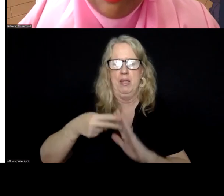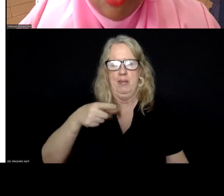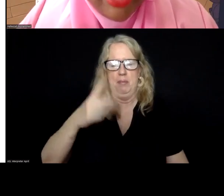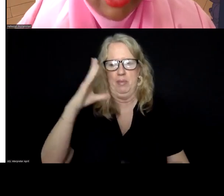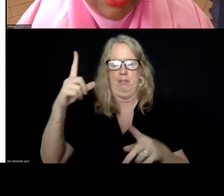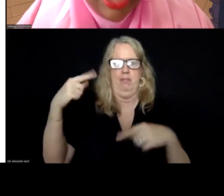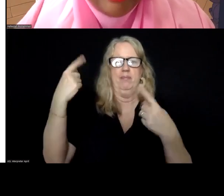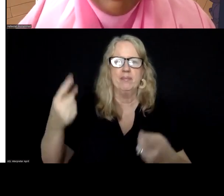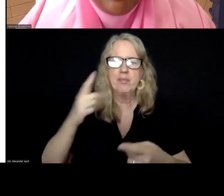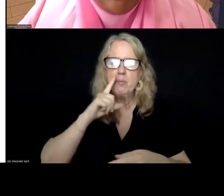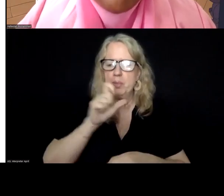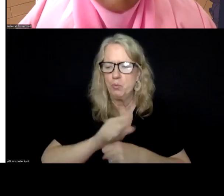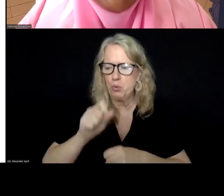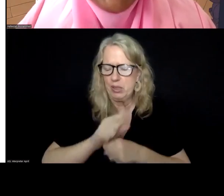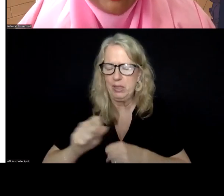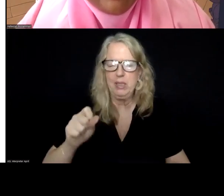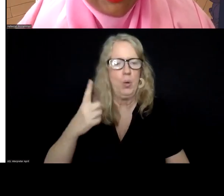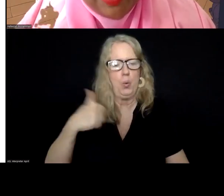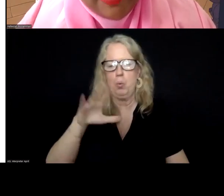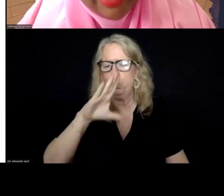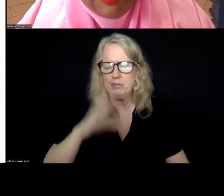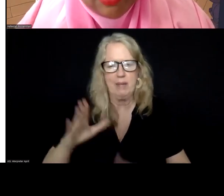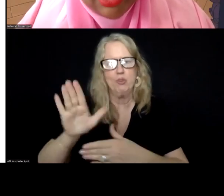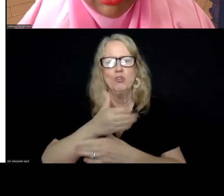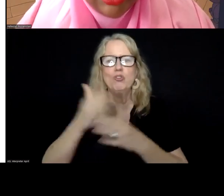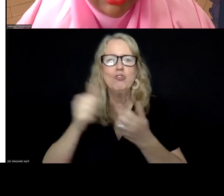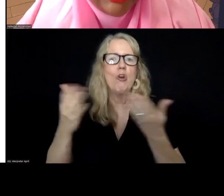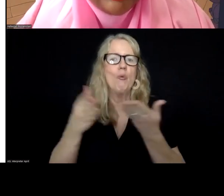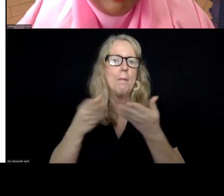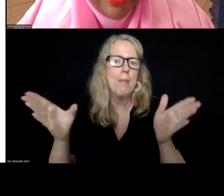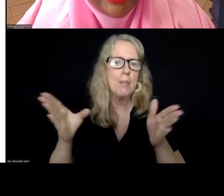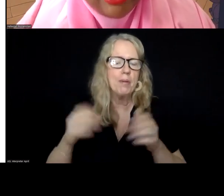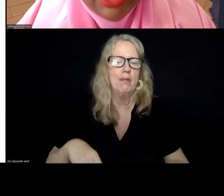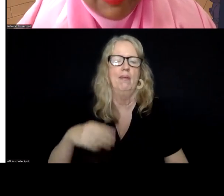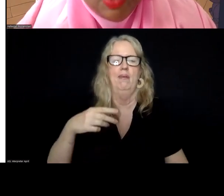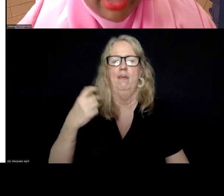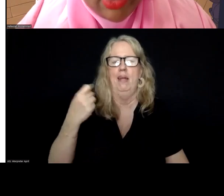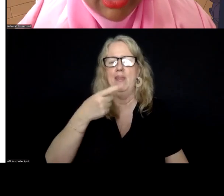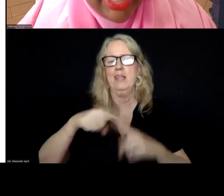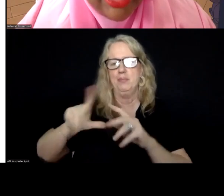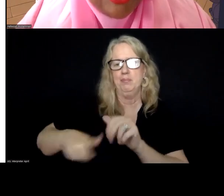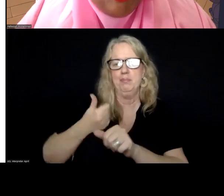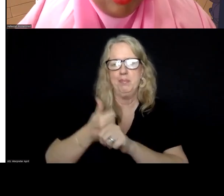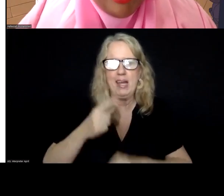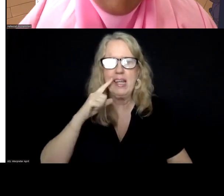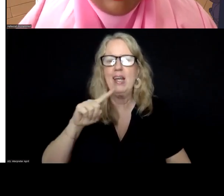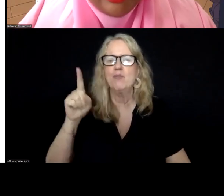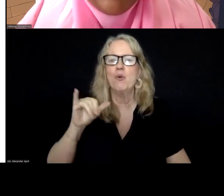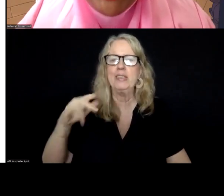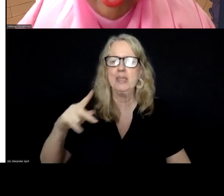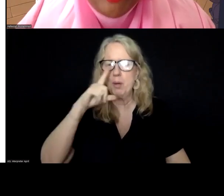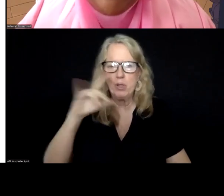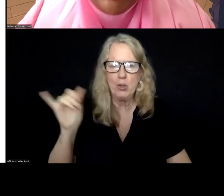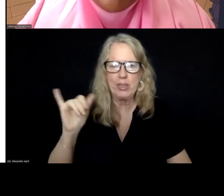working on for quite some time. We've never shared it with the public before. And this is a back end of Zip and what it looks like. What we